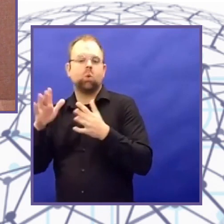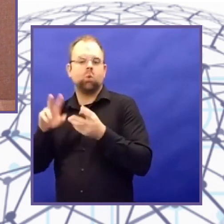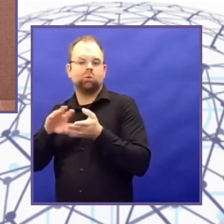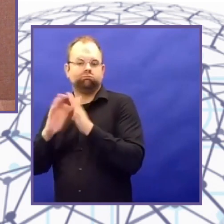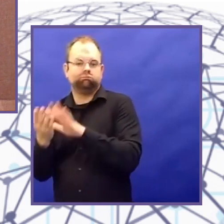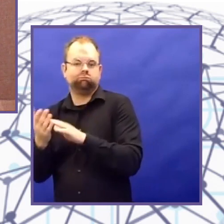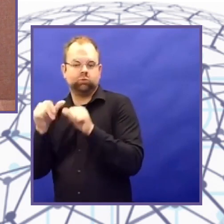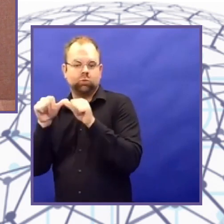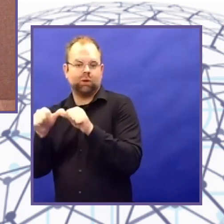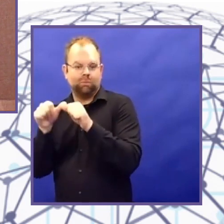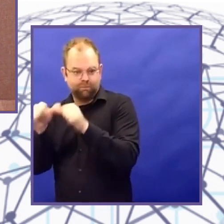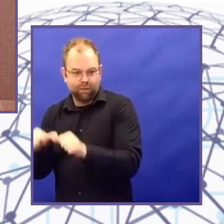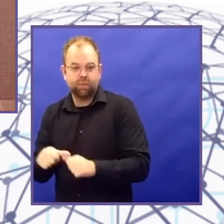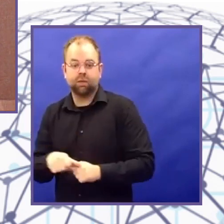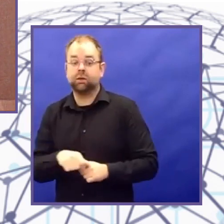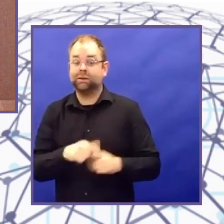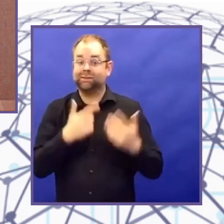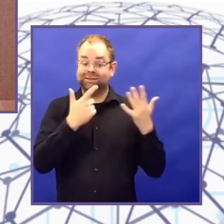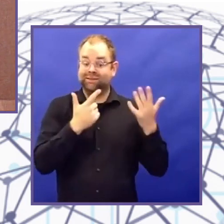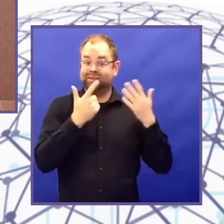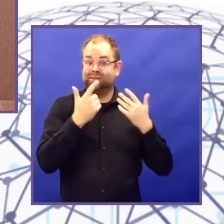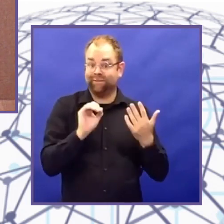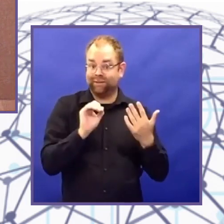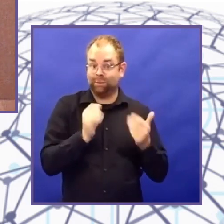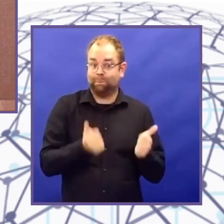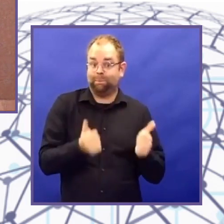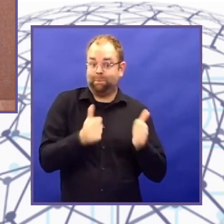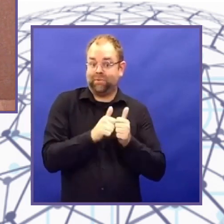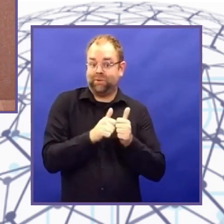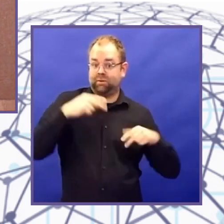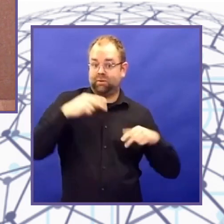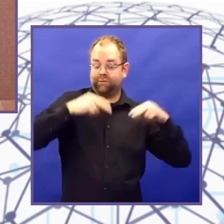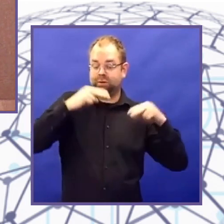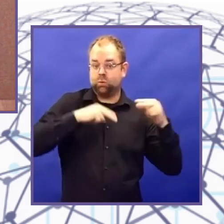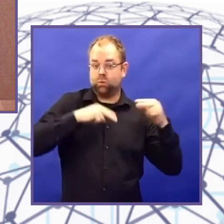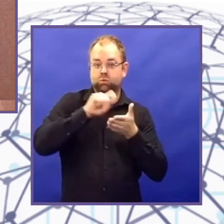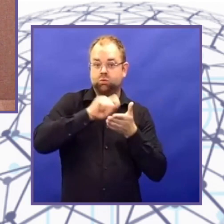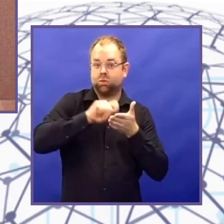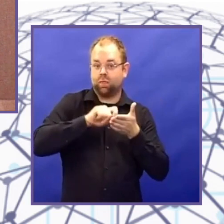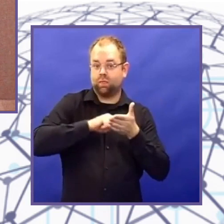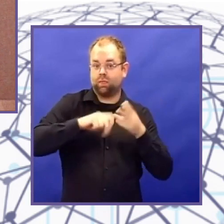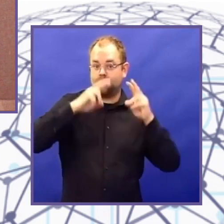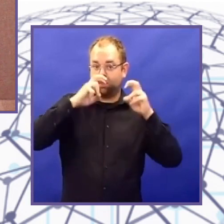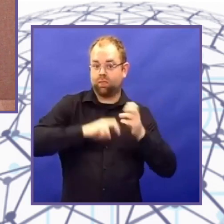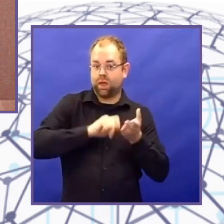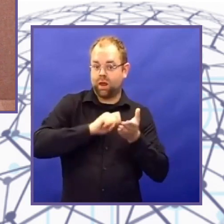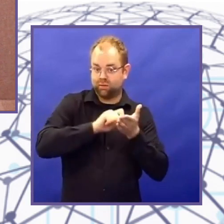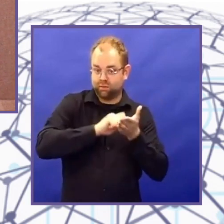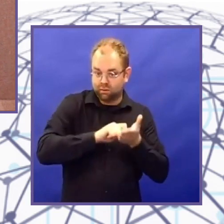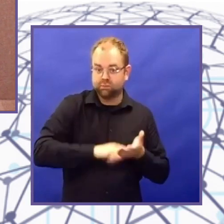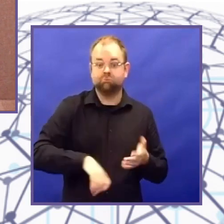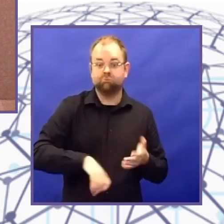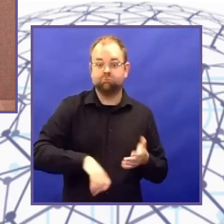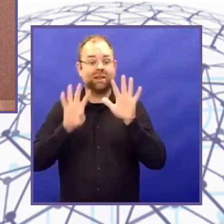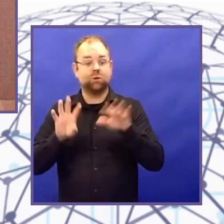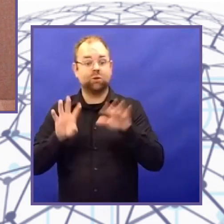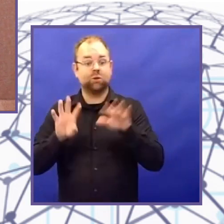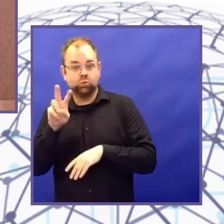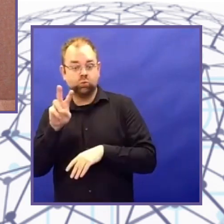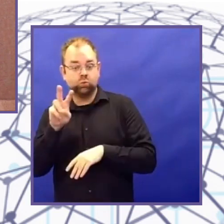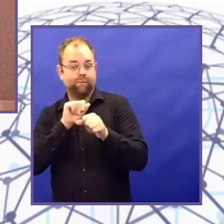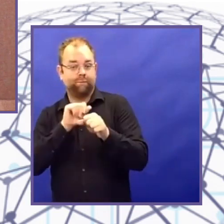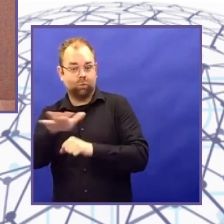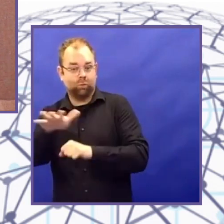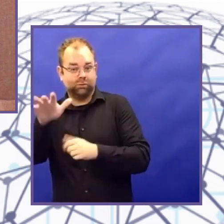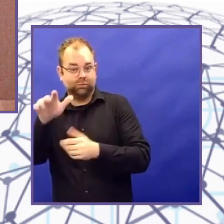47 organisations or country governments are actively implementing AT 2030's ideas,